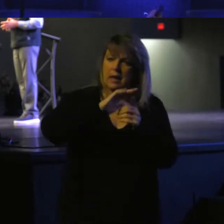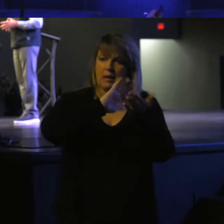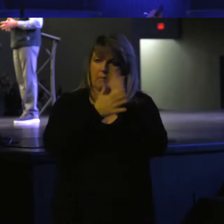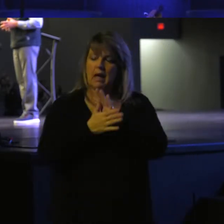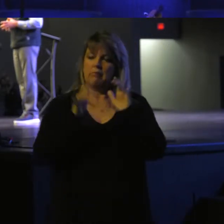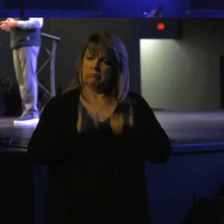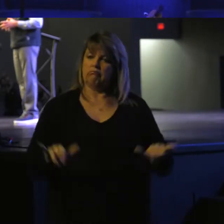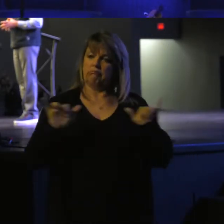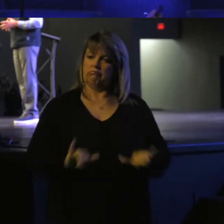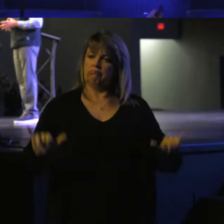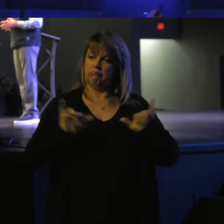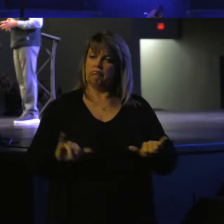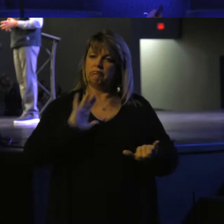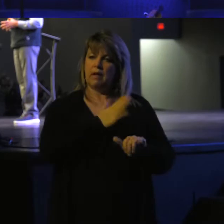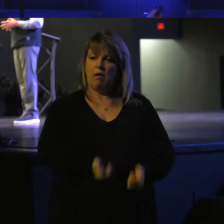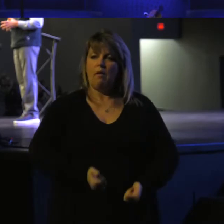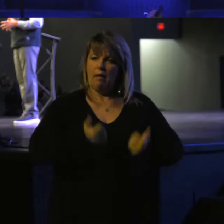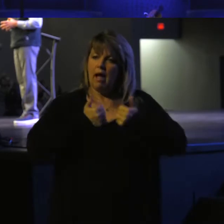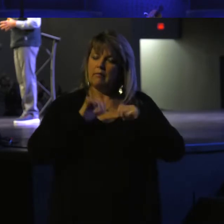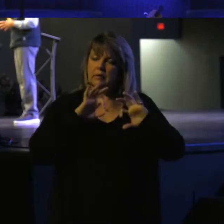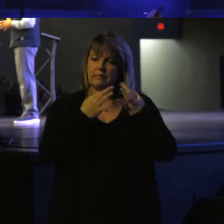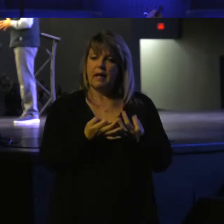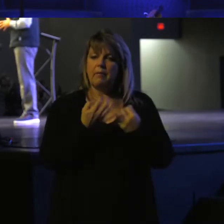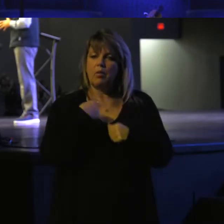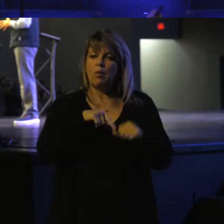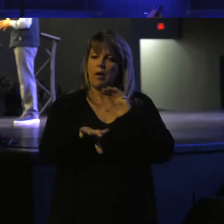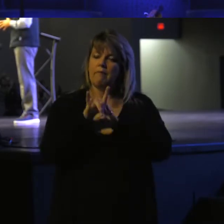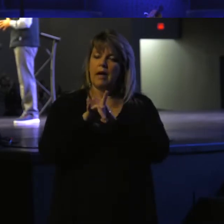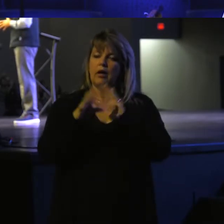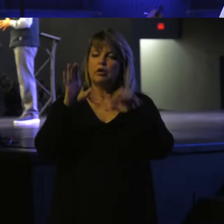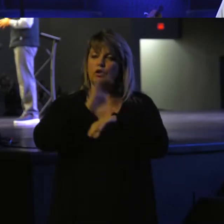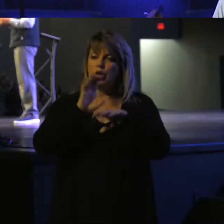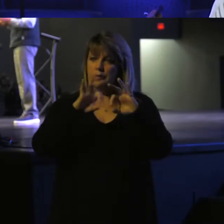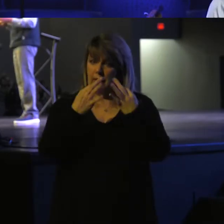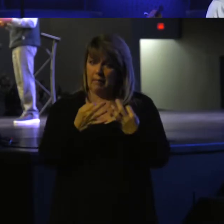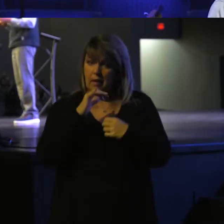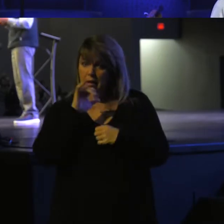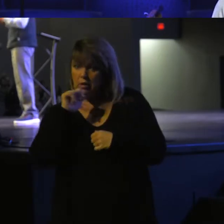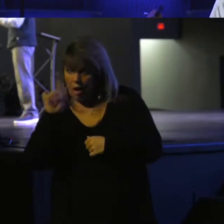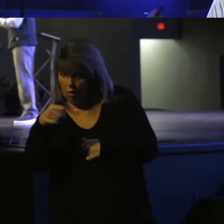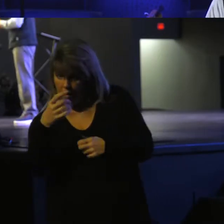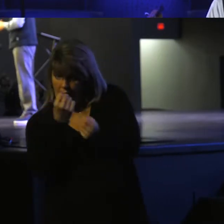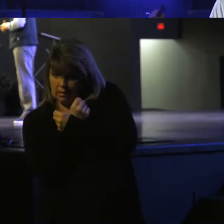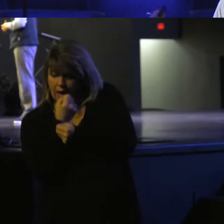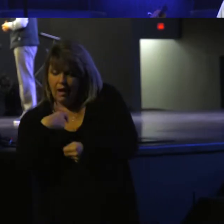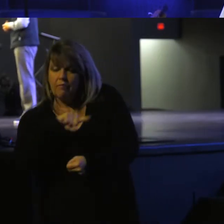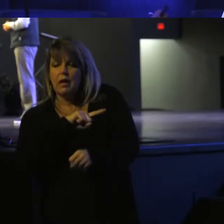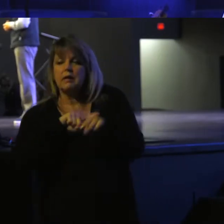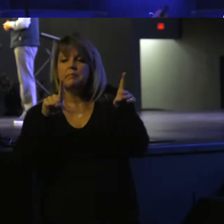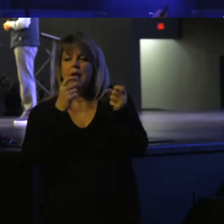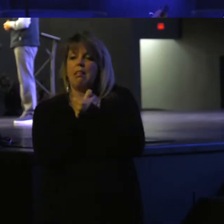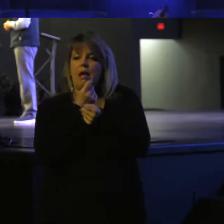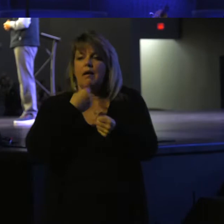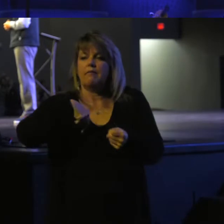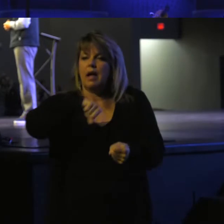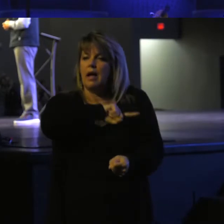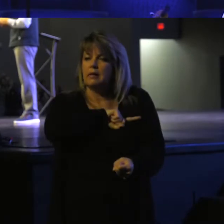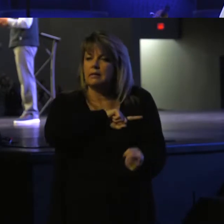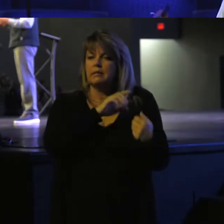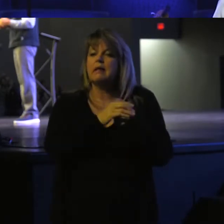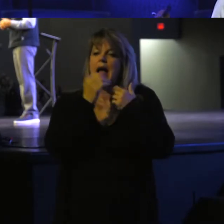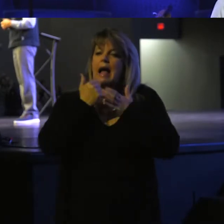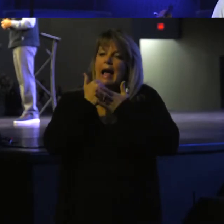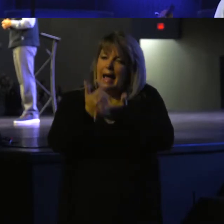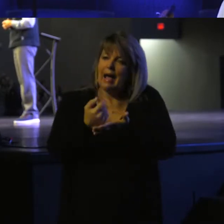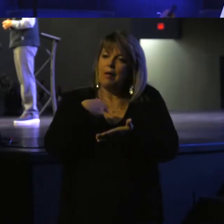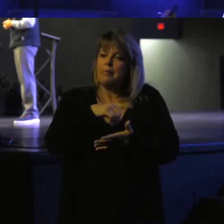pattern of our lives and our family. And what we found was a church family that not only welcomed us, but that loved us, that helped